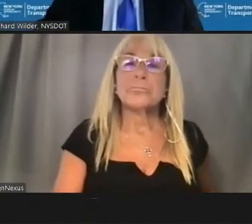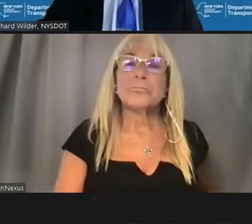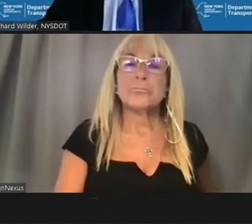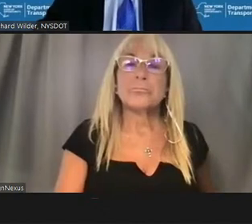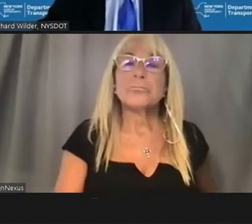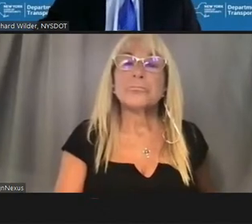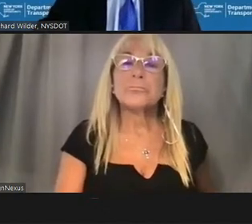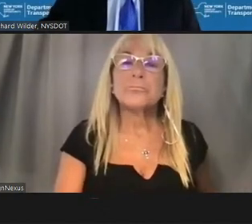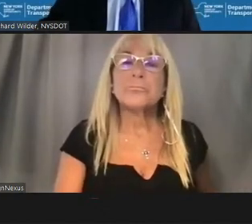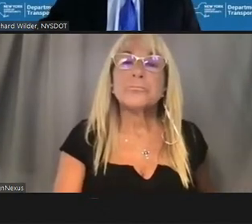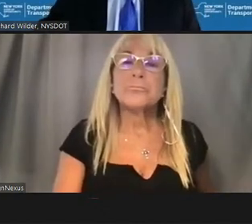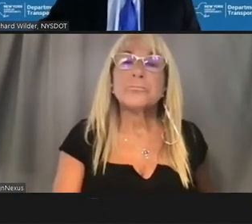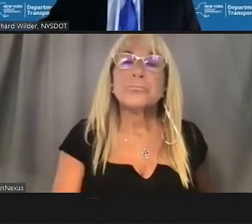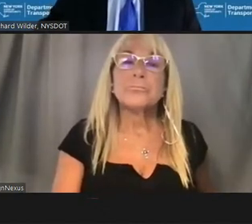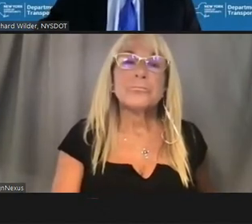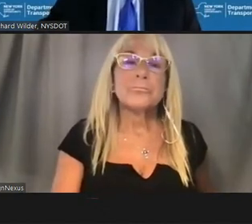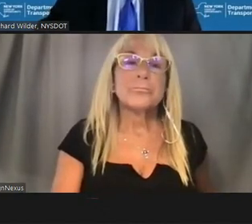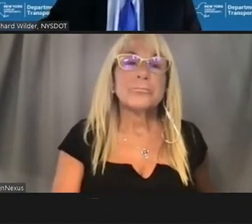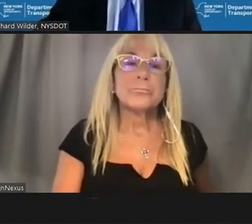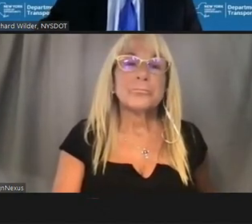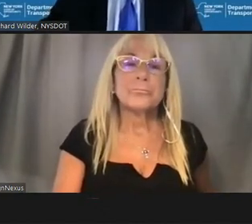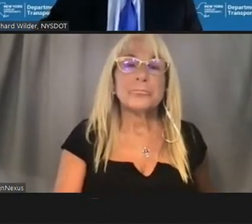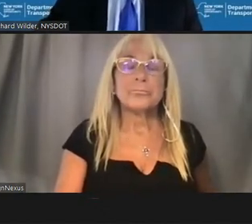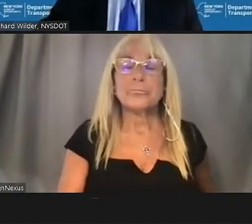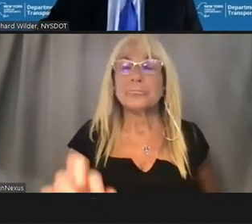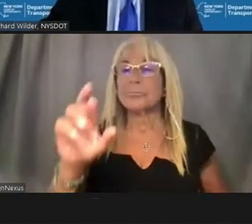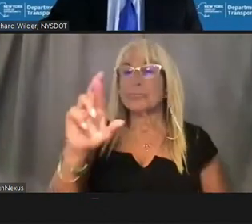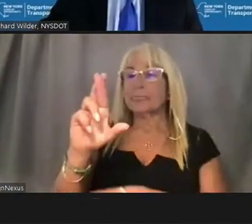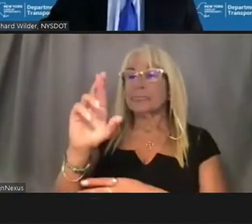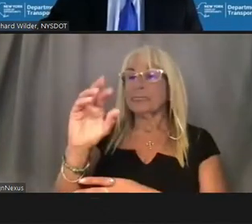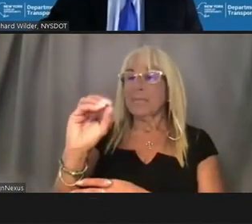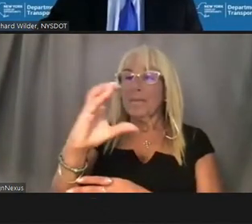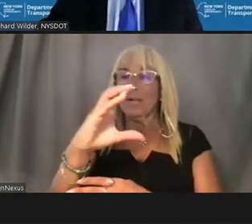Rocco you man mute yourself and begin your remarks